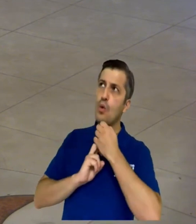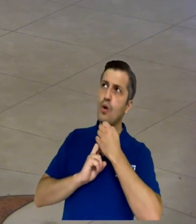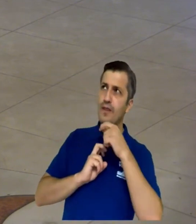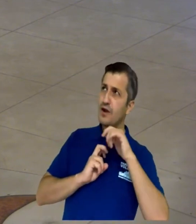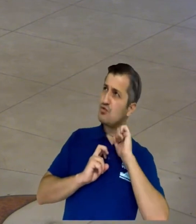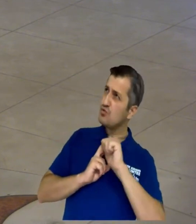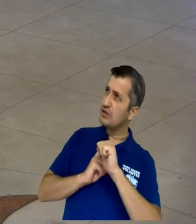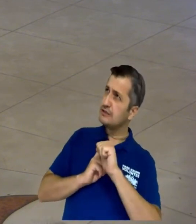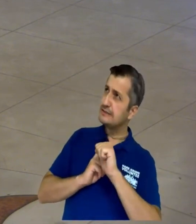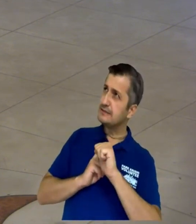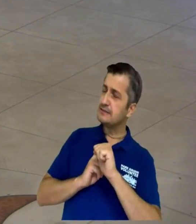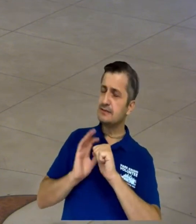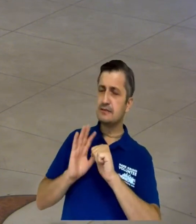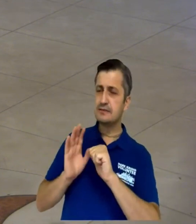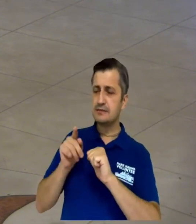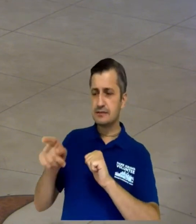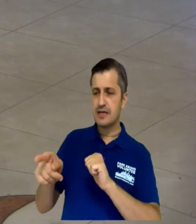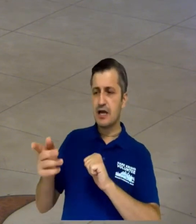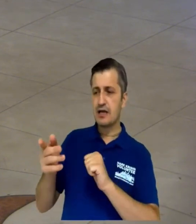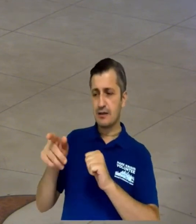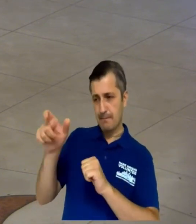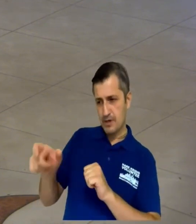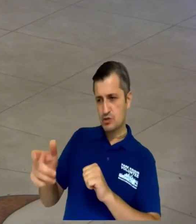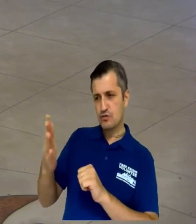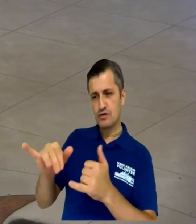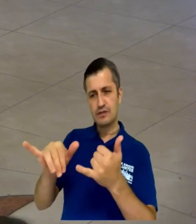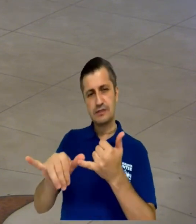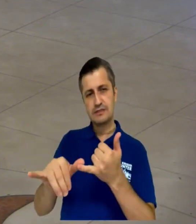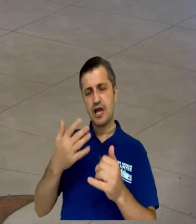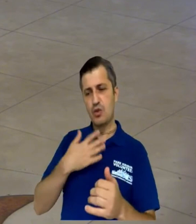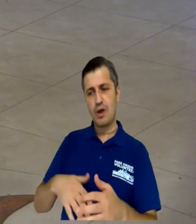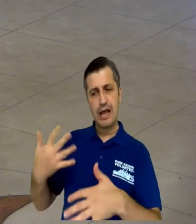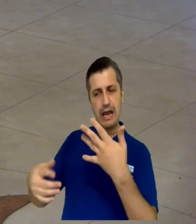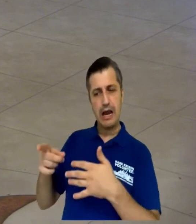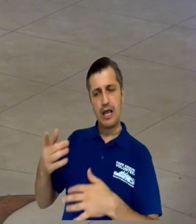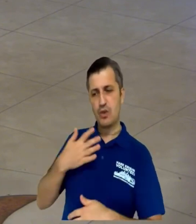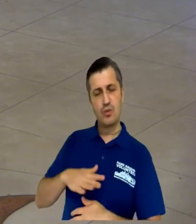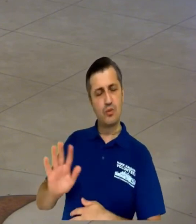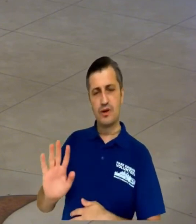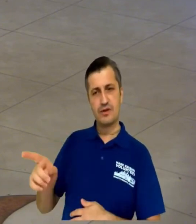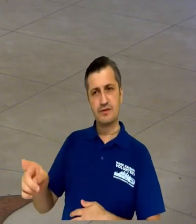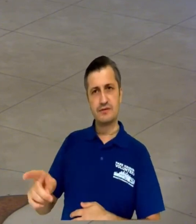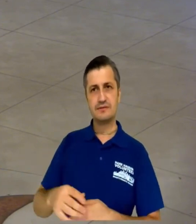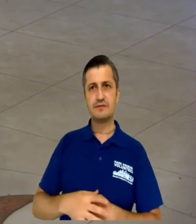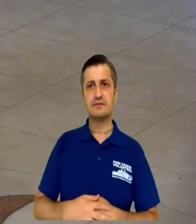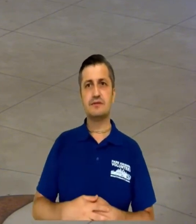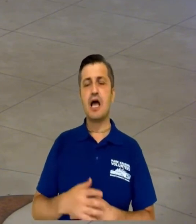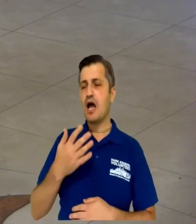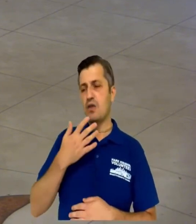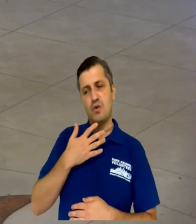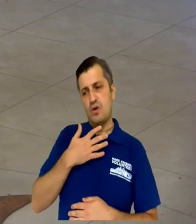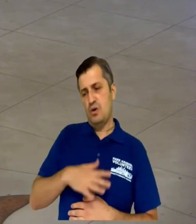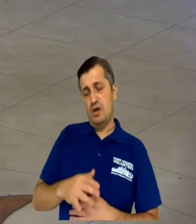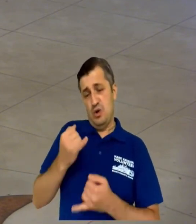want to hurt Krishna's devotee. Because the worst thing we could do in our Krishna consciousness is offend a devotee. If